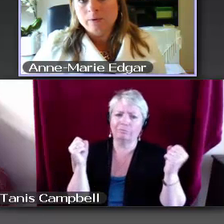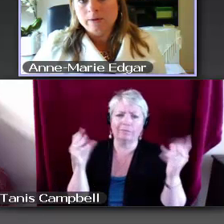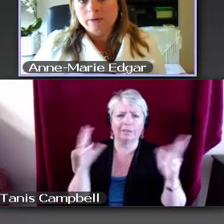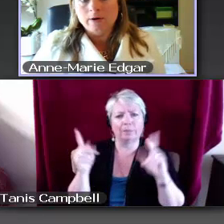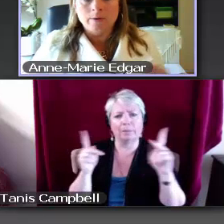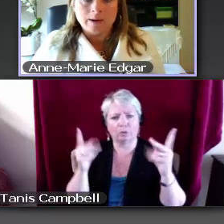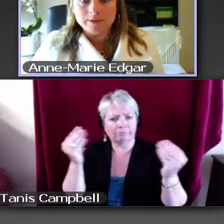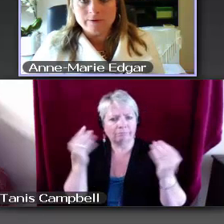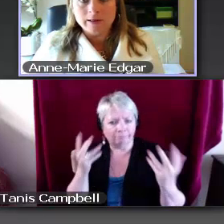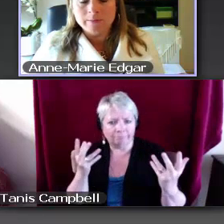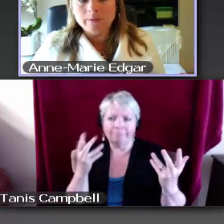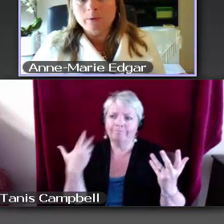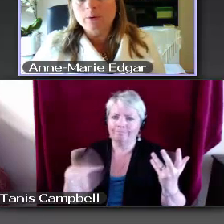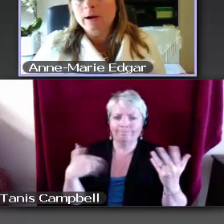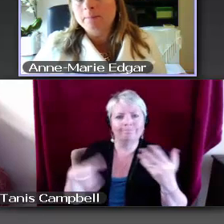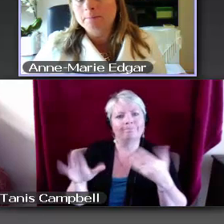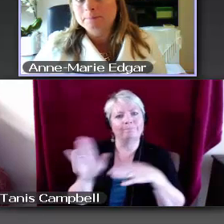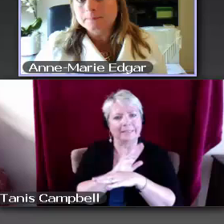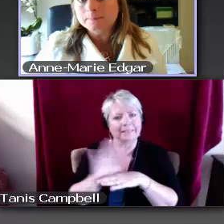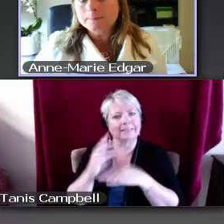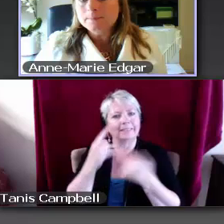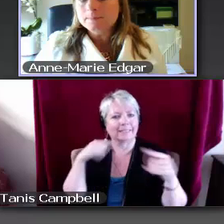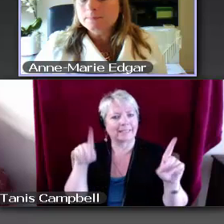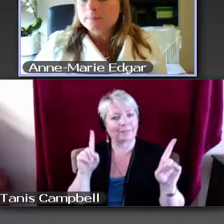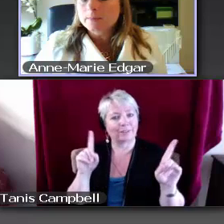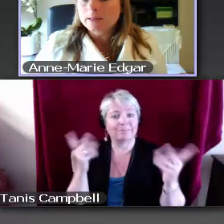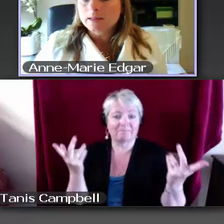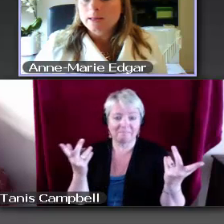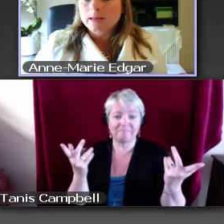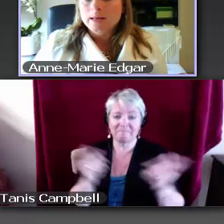we have with our web development program.